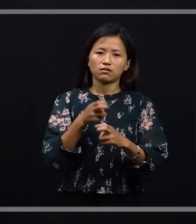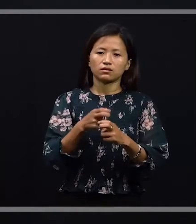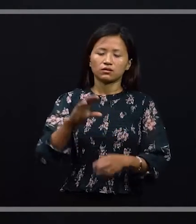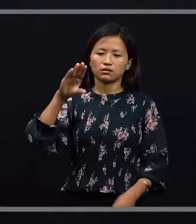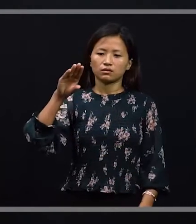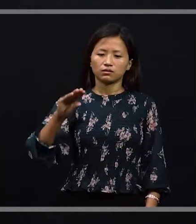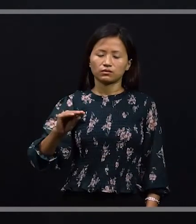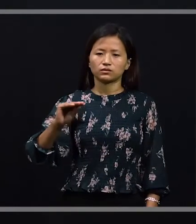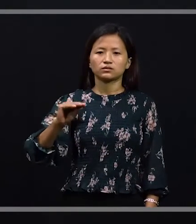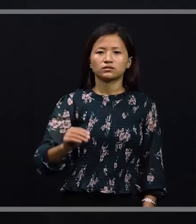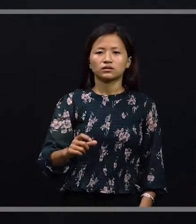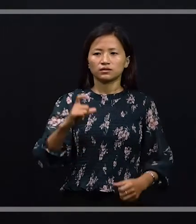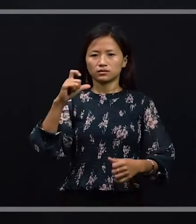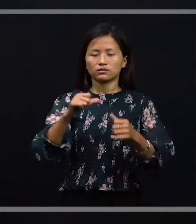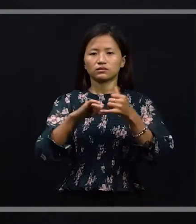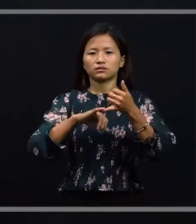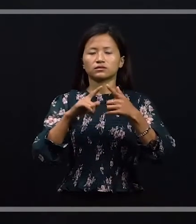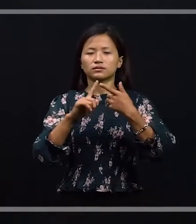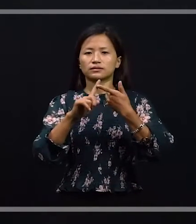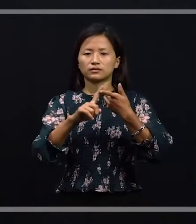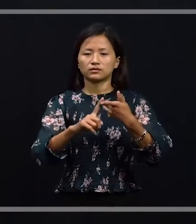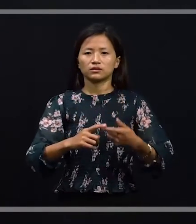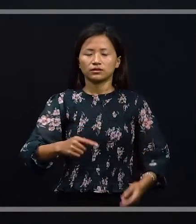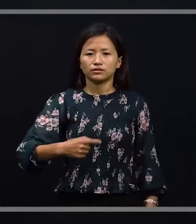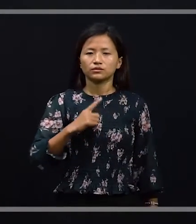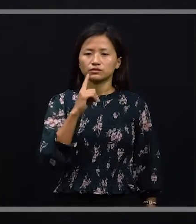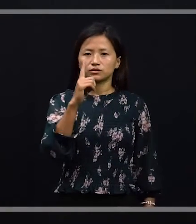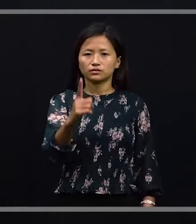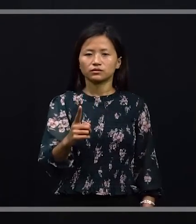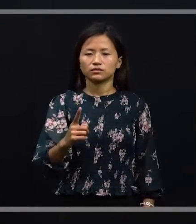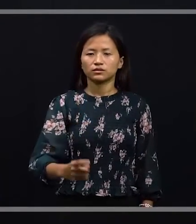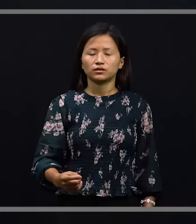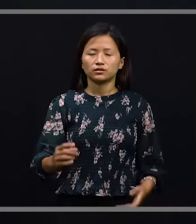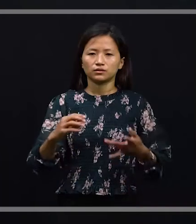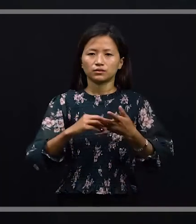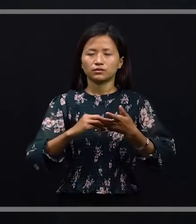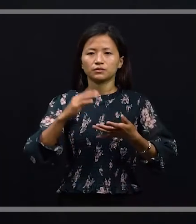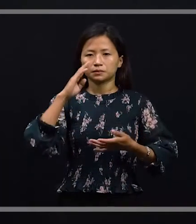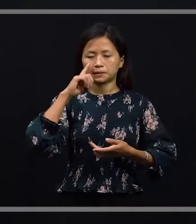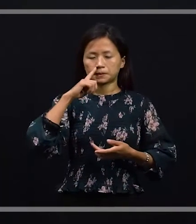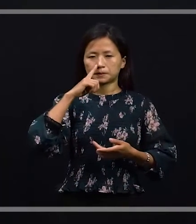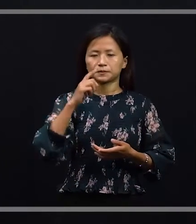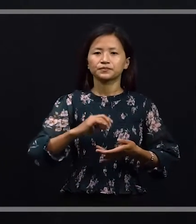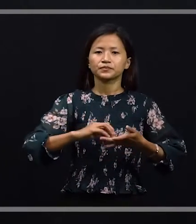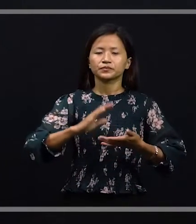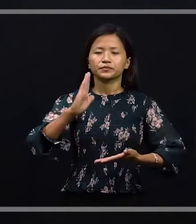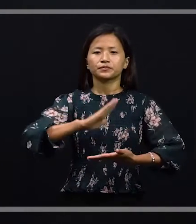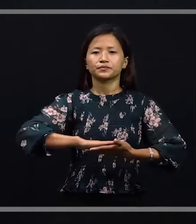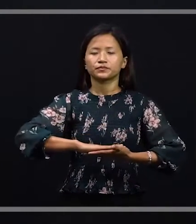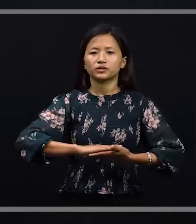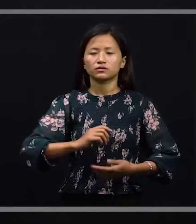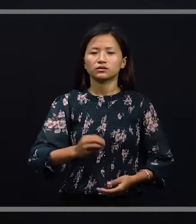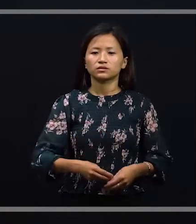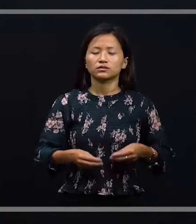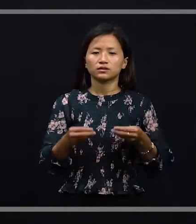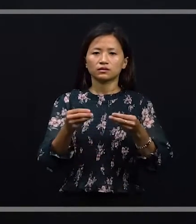he tried to make the people in the society, he tried to make the people understand that it is not good to be